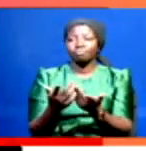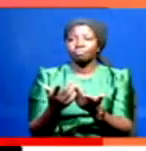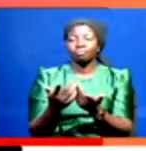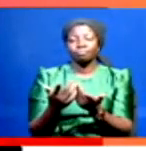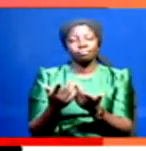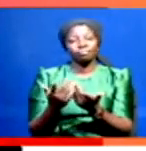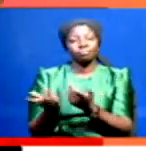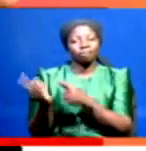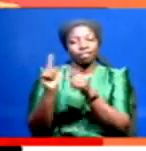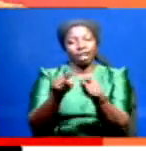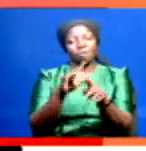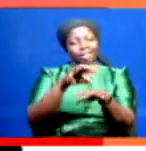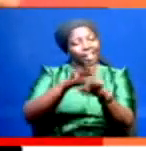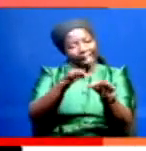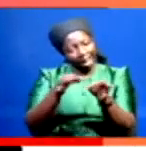accountability.